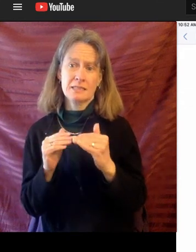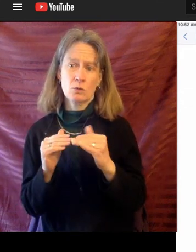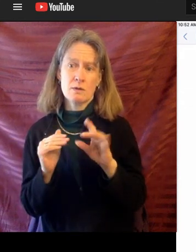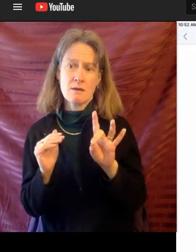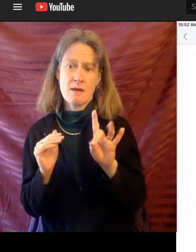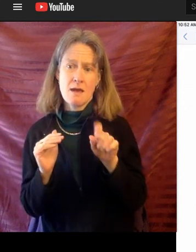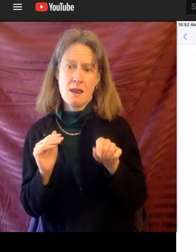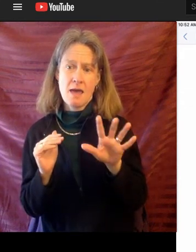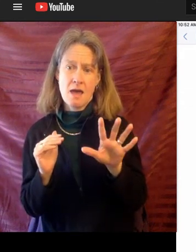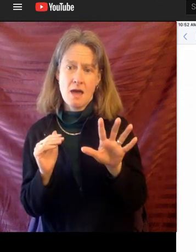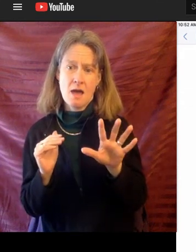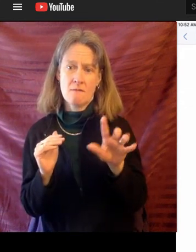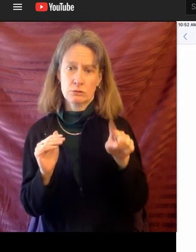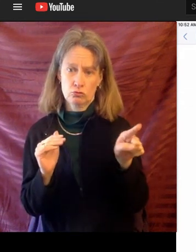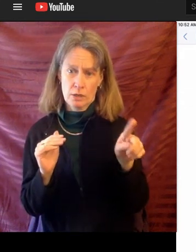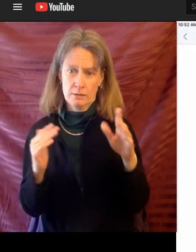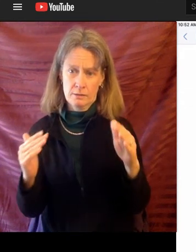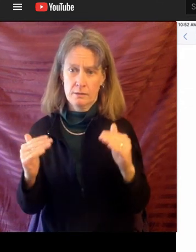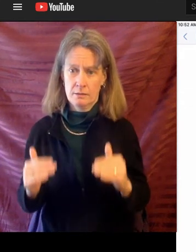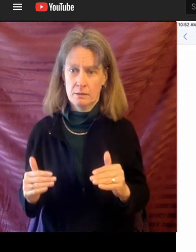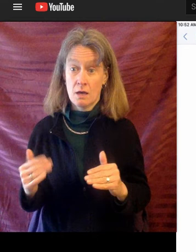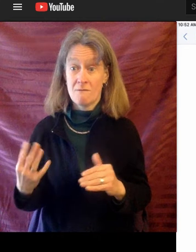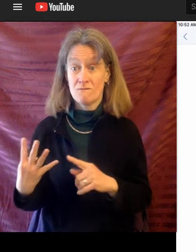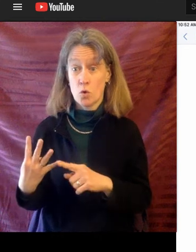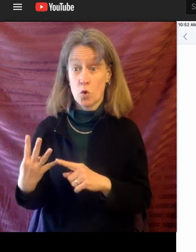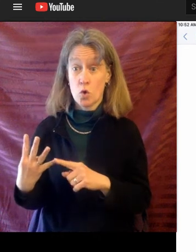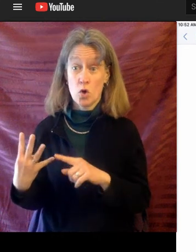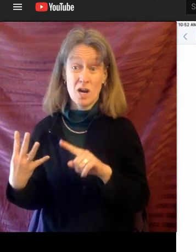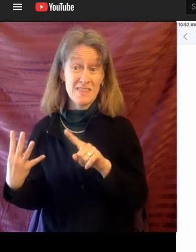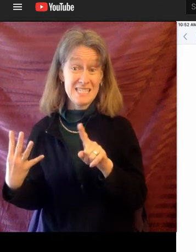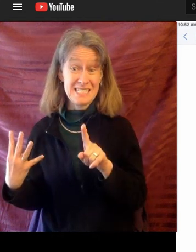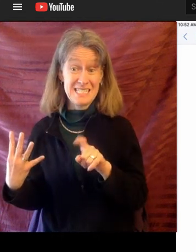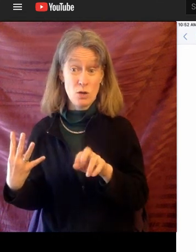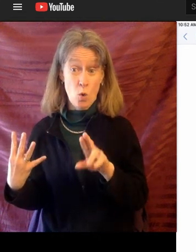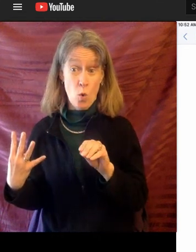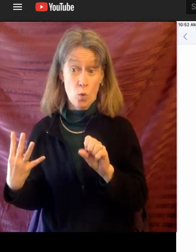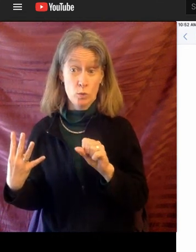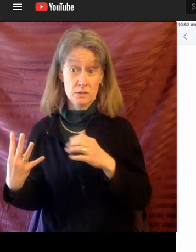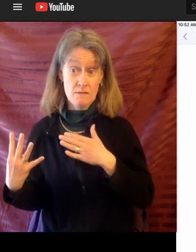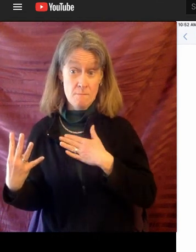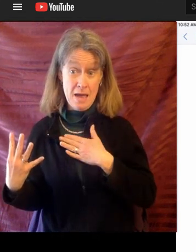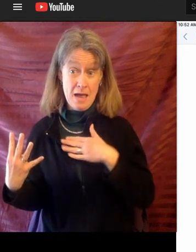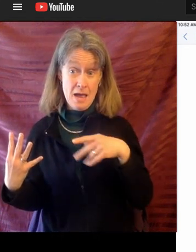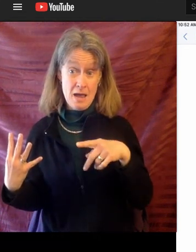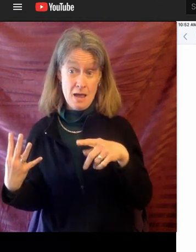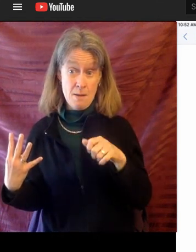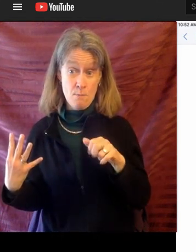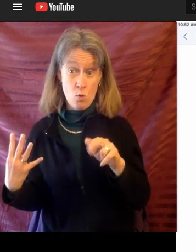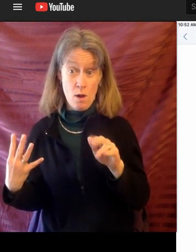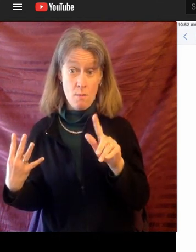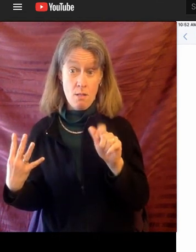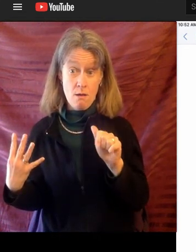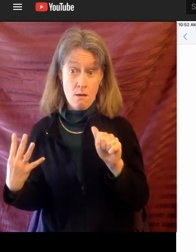The zeros of my parabola are and I labeled the zeros in dark